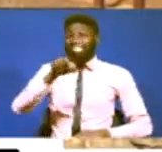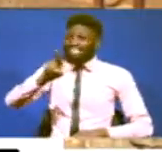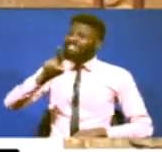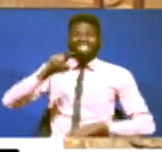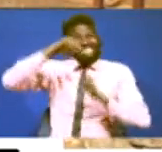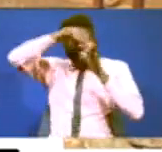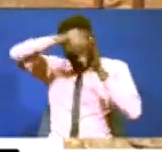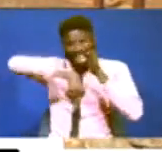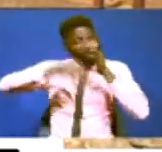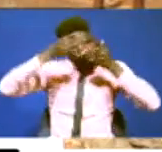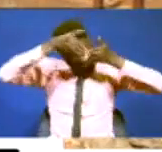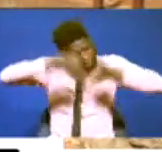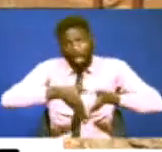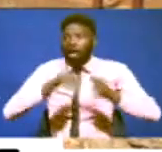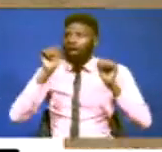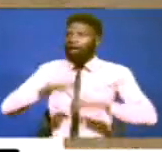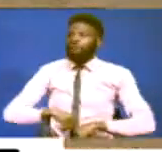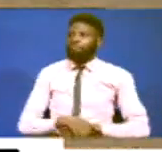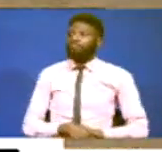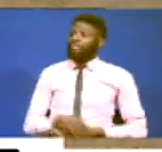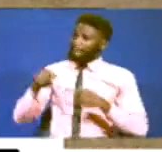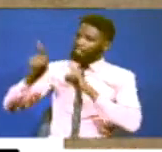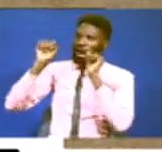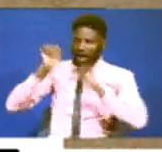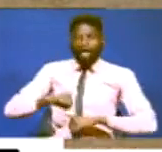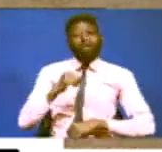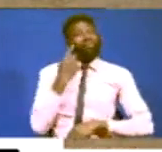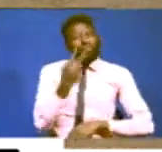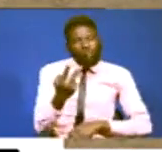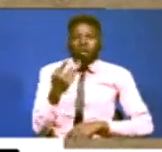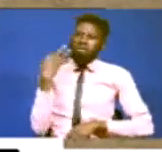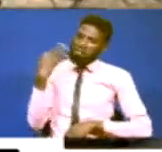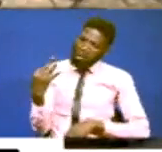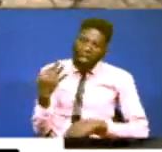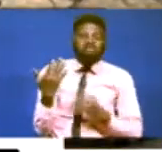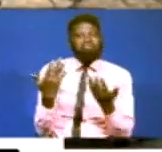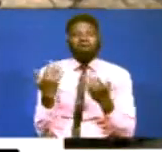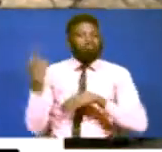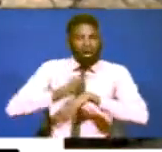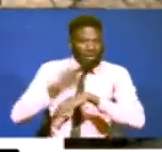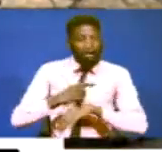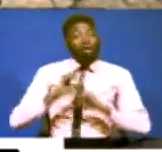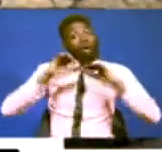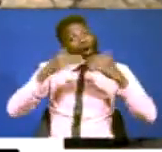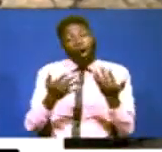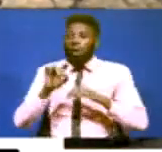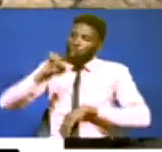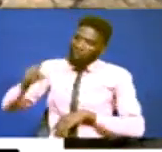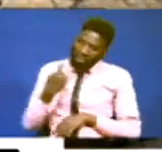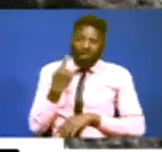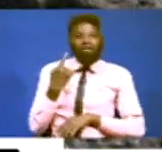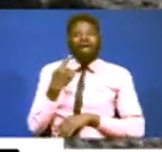He makes between 200 and 300 shillings daily and may earn as much as 1,000 shillings a day during festive